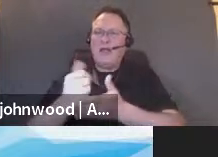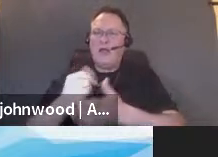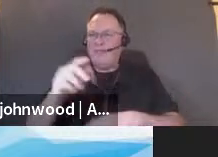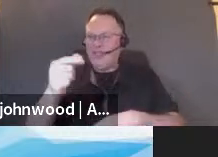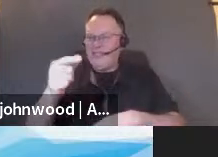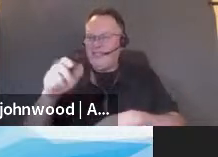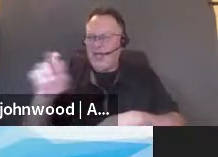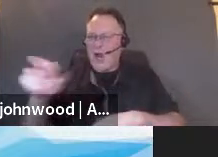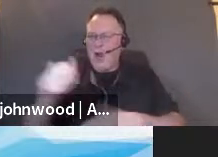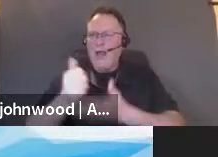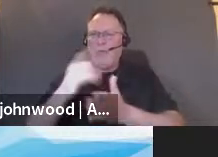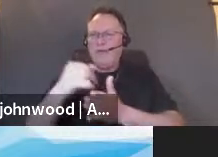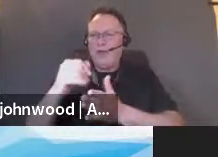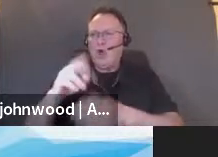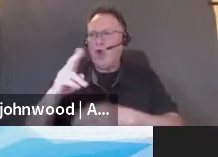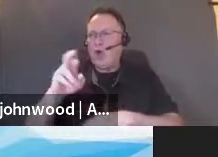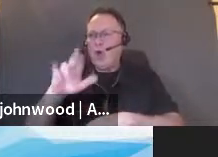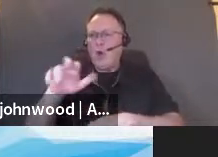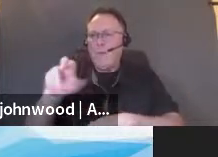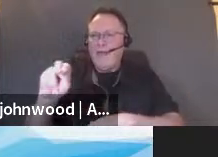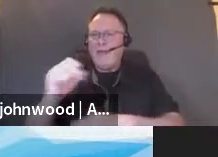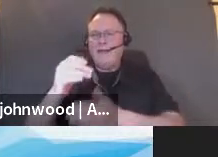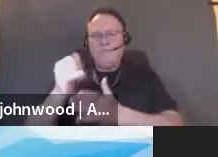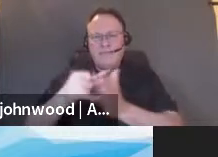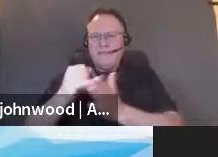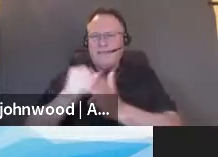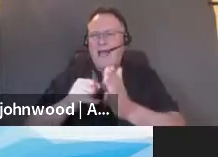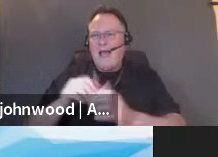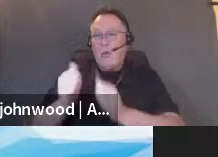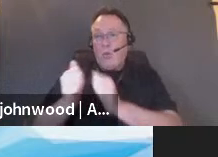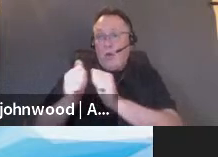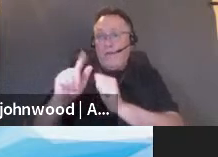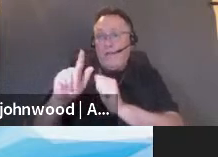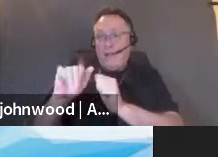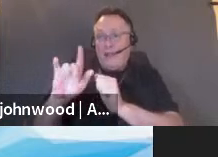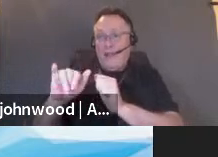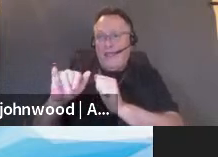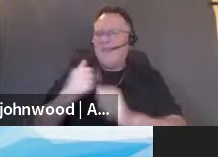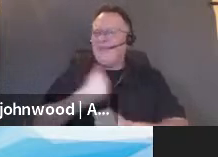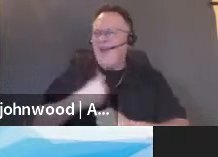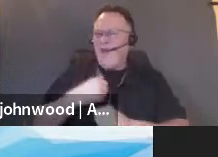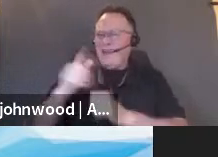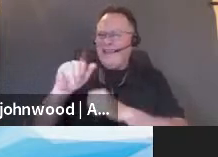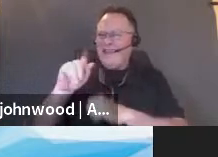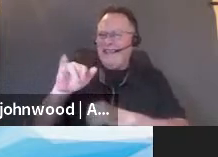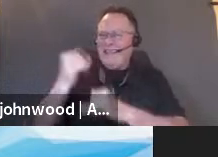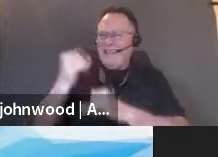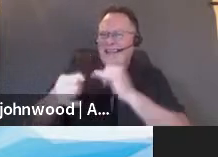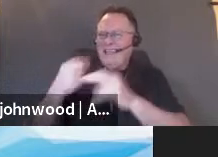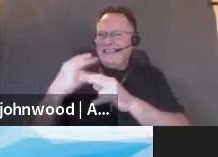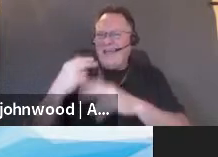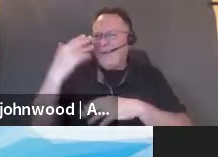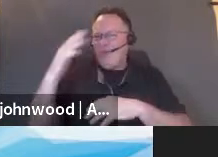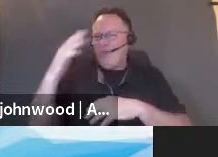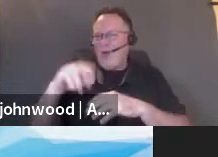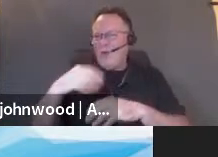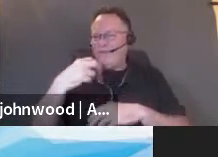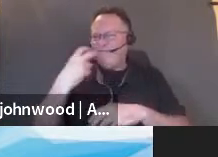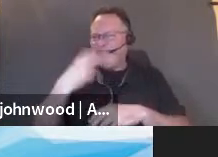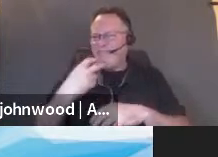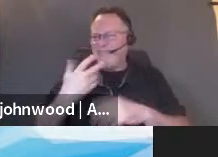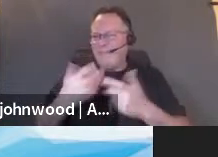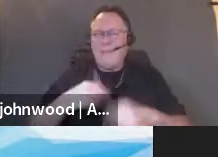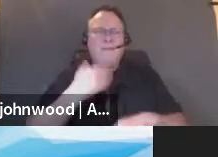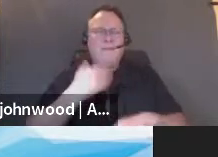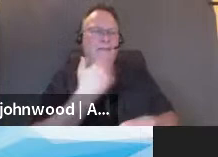urban design discussion, as well as with Lily. And Lily, I'm sorry, please say your last name for us so we know how to say it correctly. Hi, thank